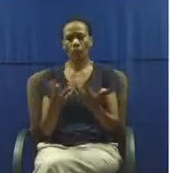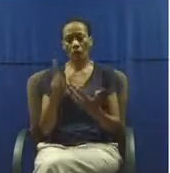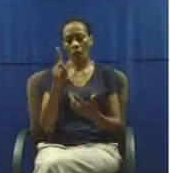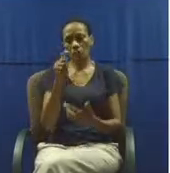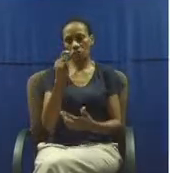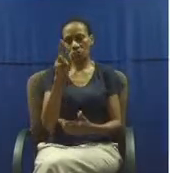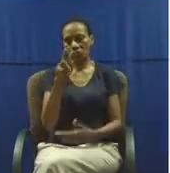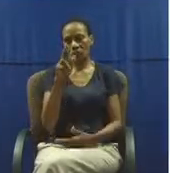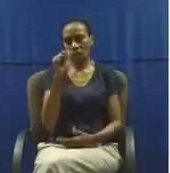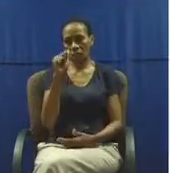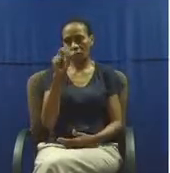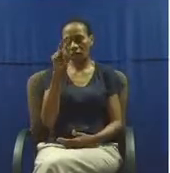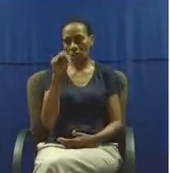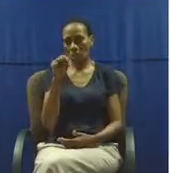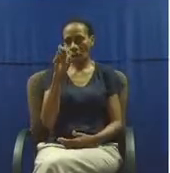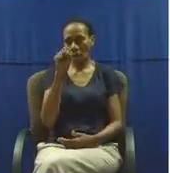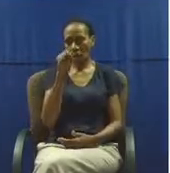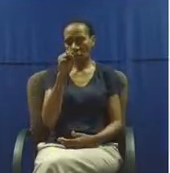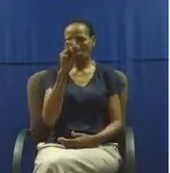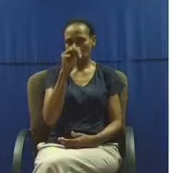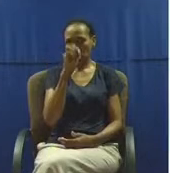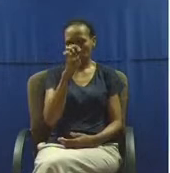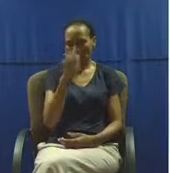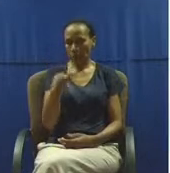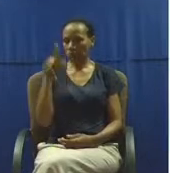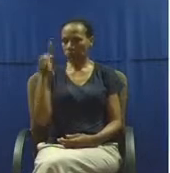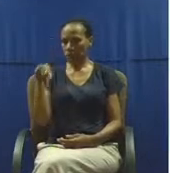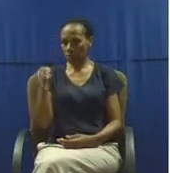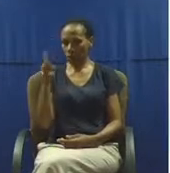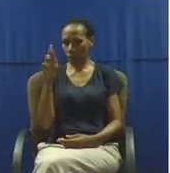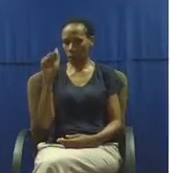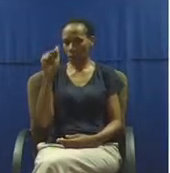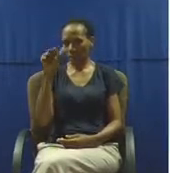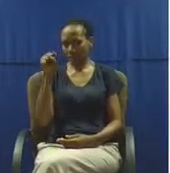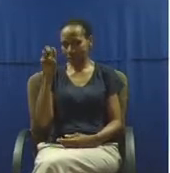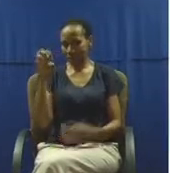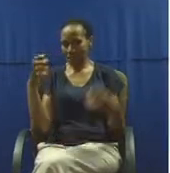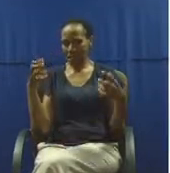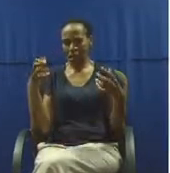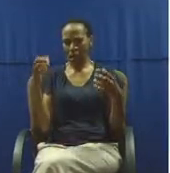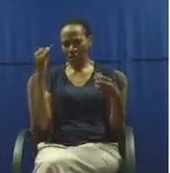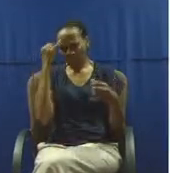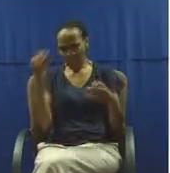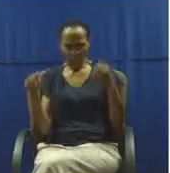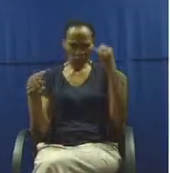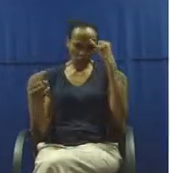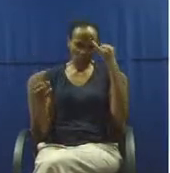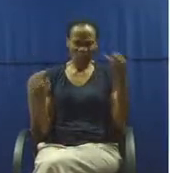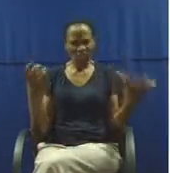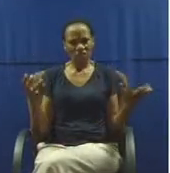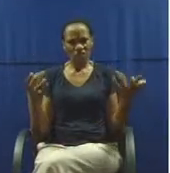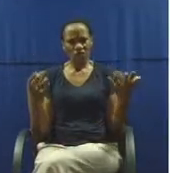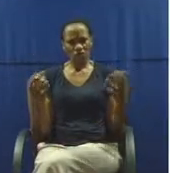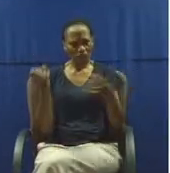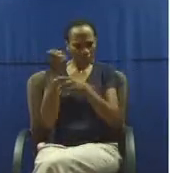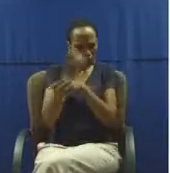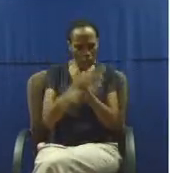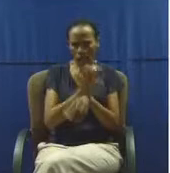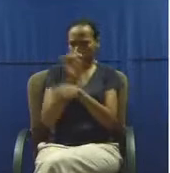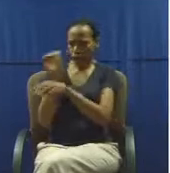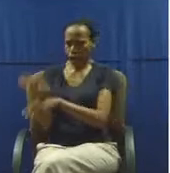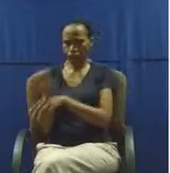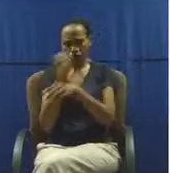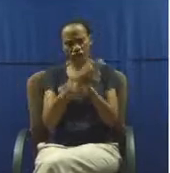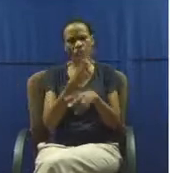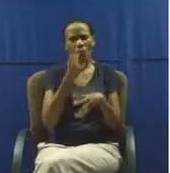PRASA is managing certain of their processes and initiatives, be they of an infrastructure nature, of